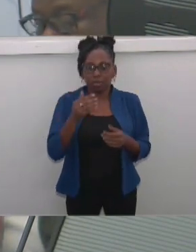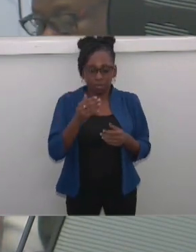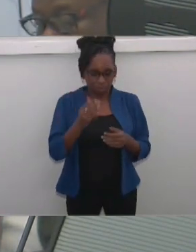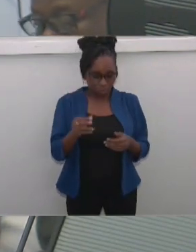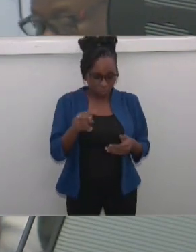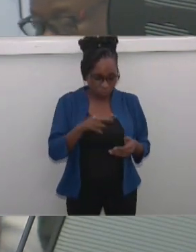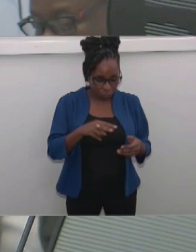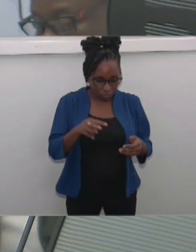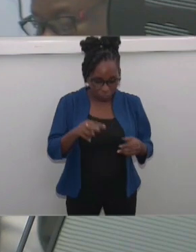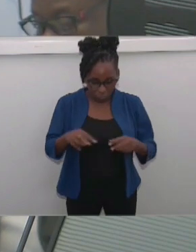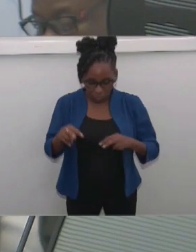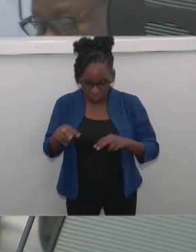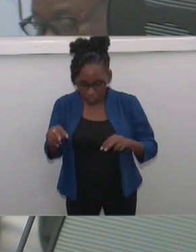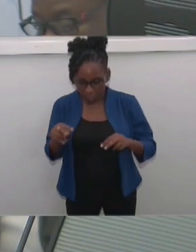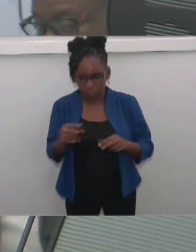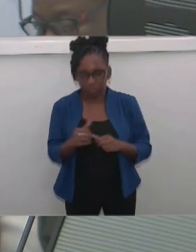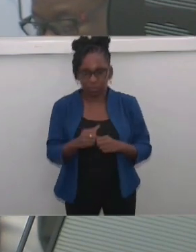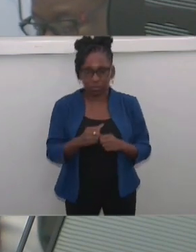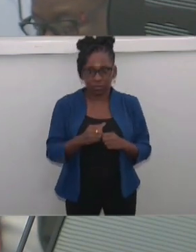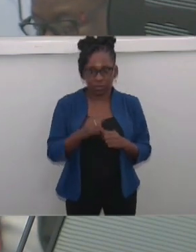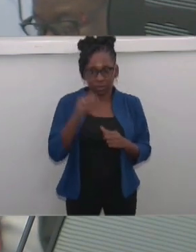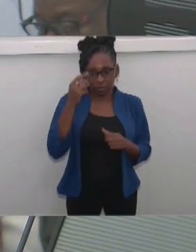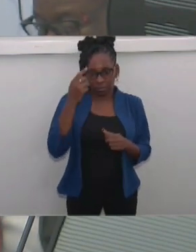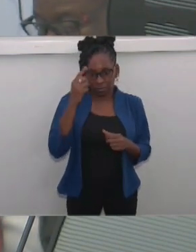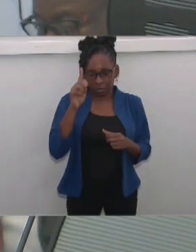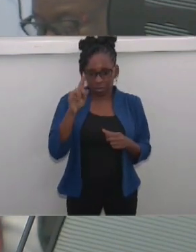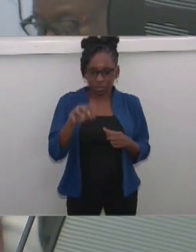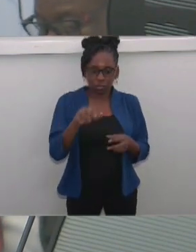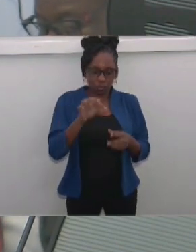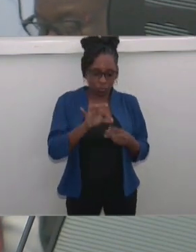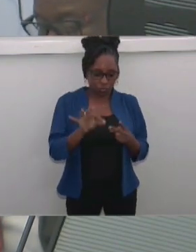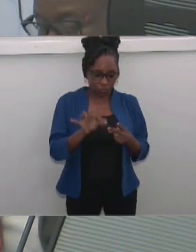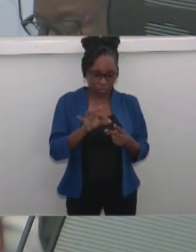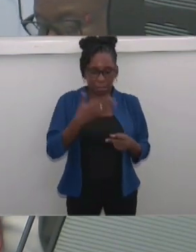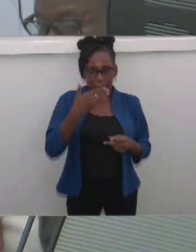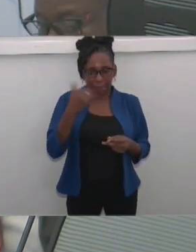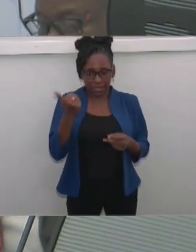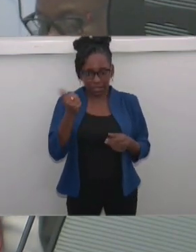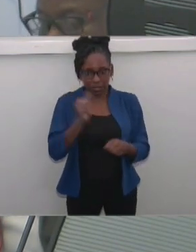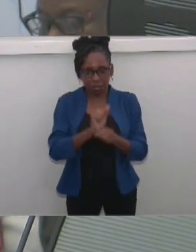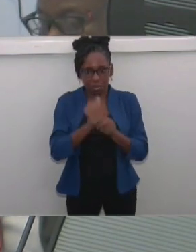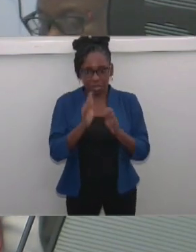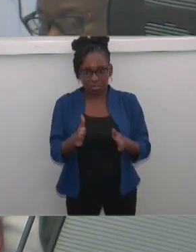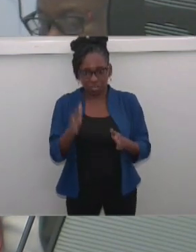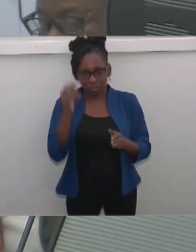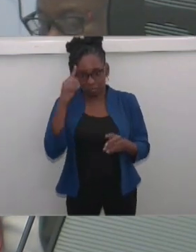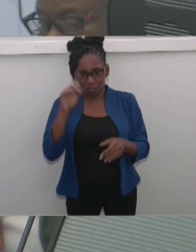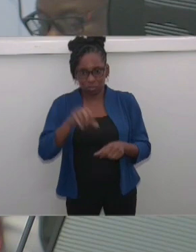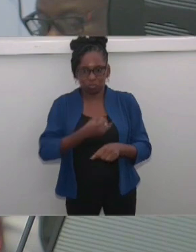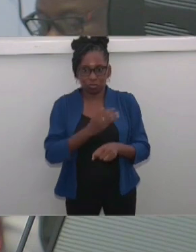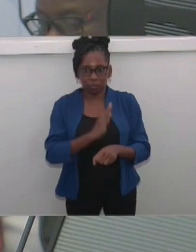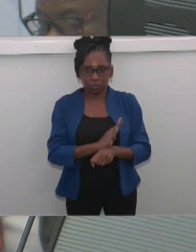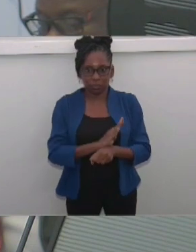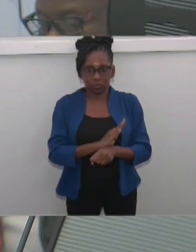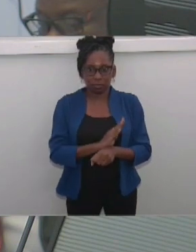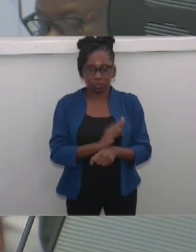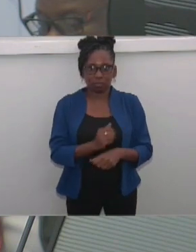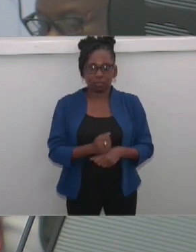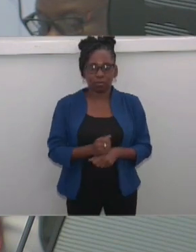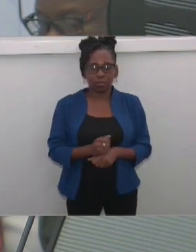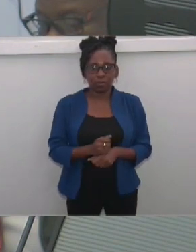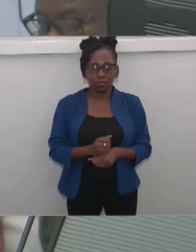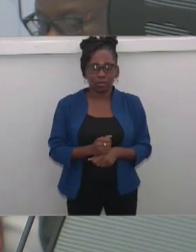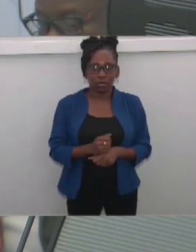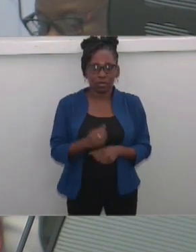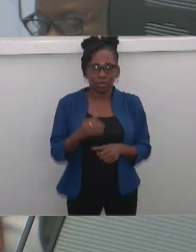applications with a view to selecting the best candidates for the job. At the same time, in pursuit of our